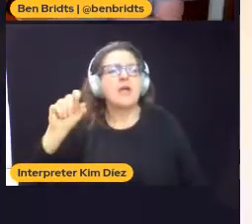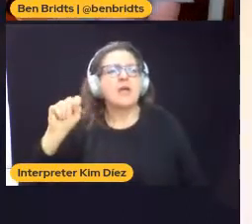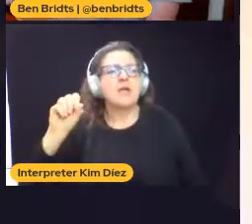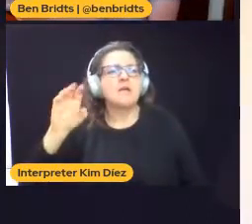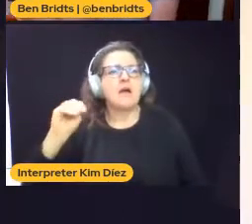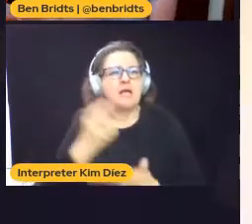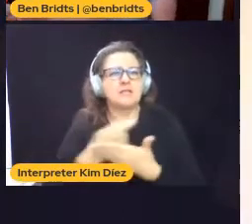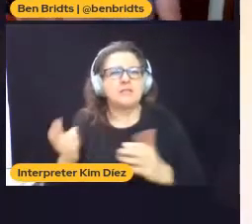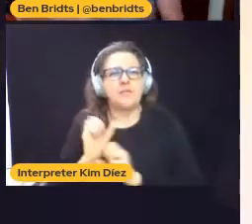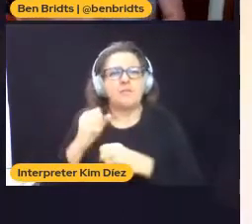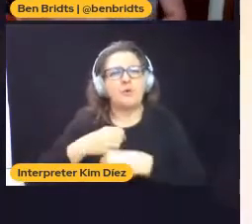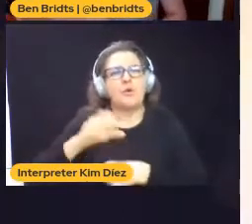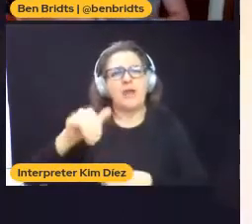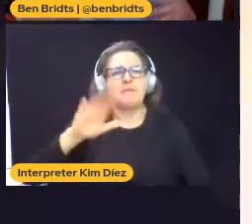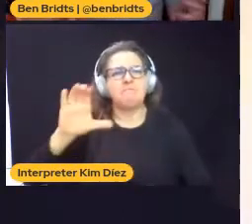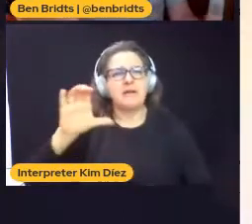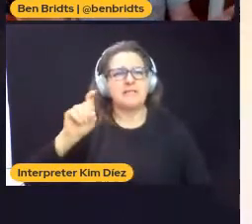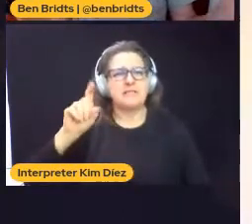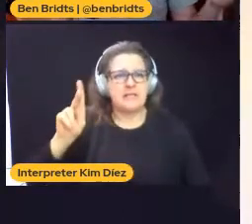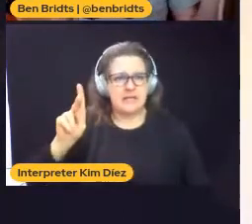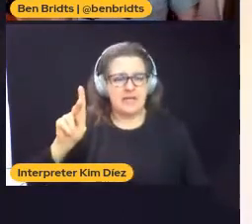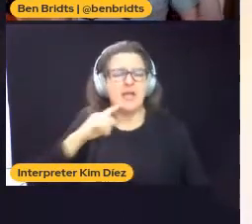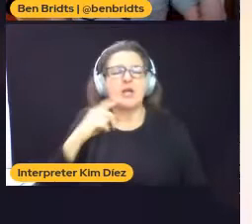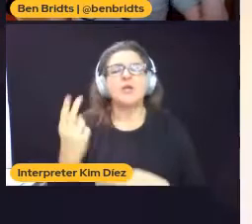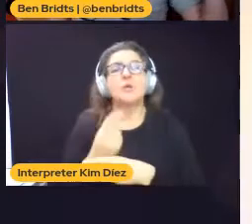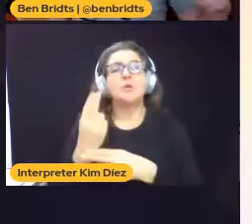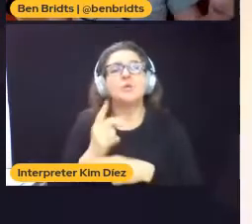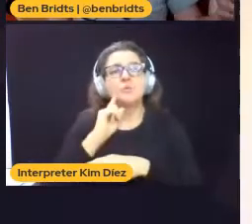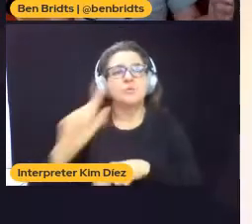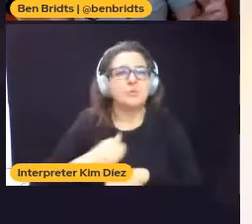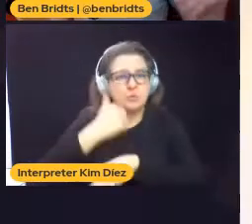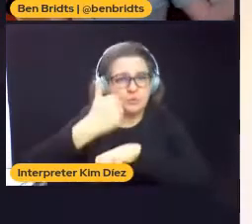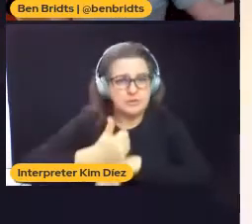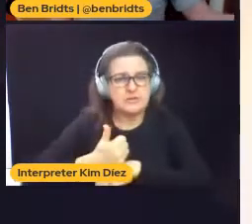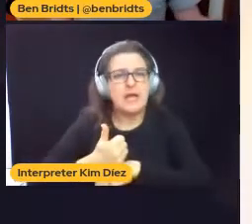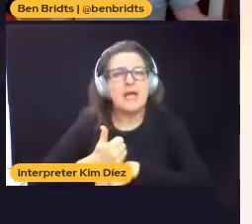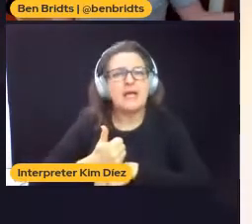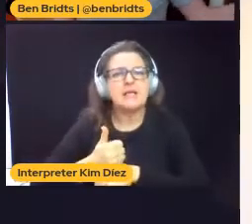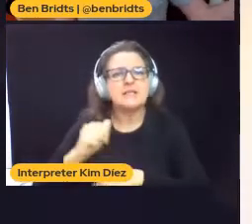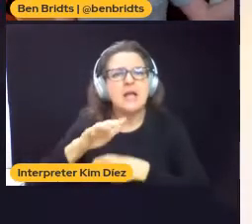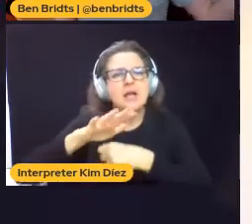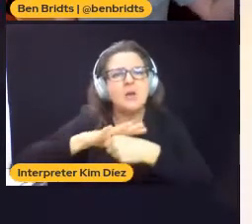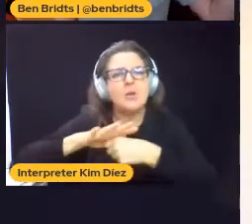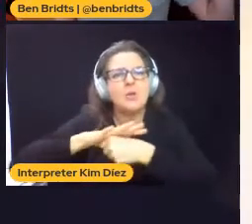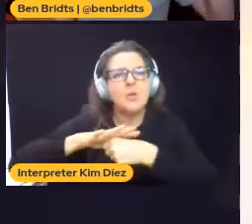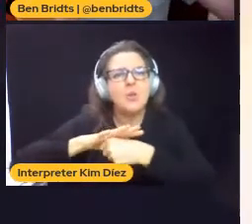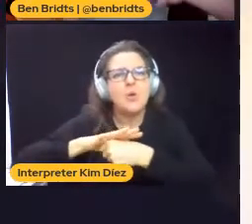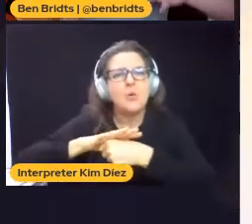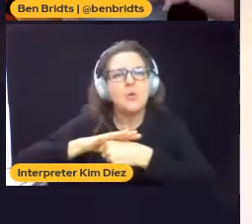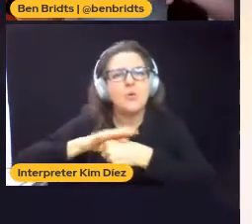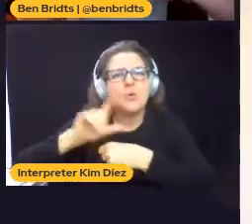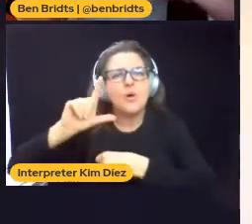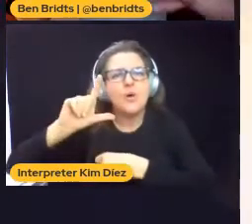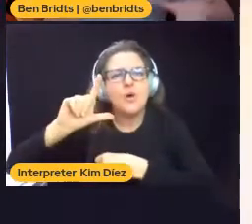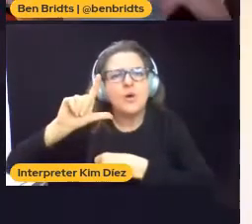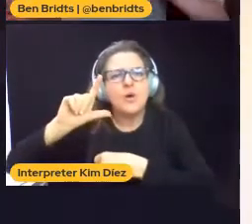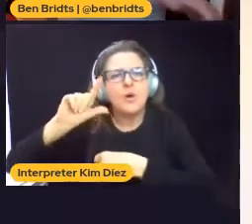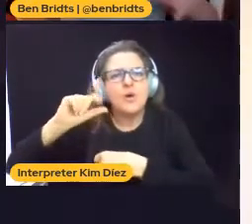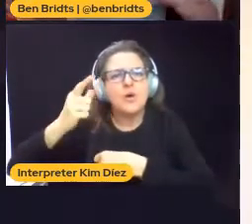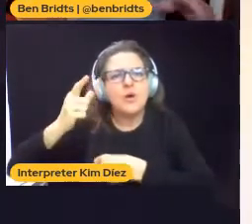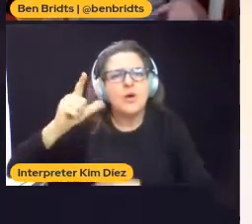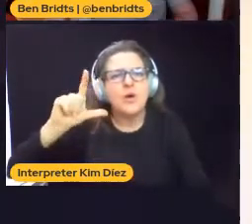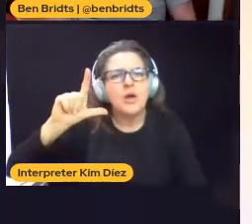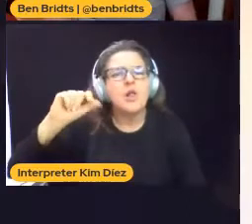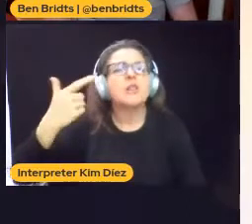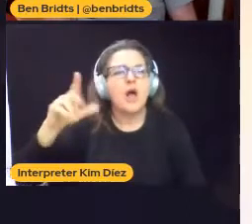created by the CDK that are used to set that log retention that we specified earlier, because there are some